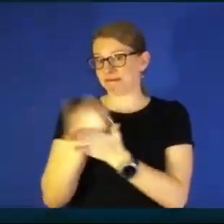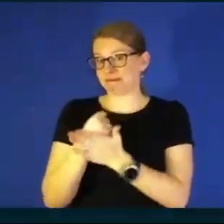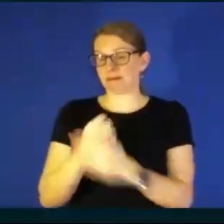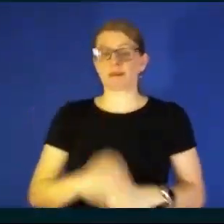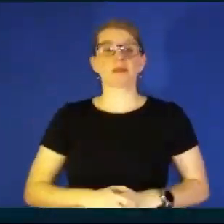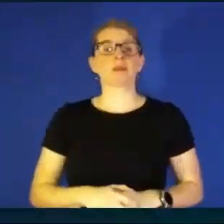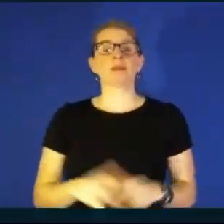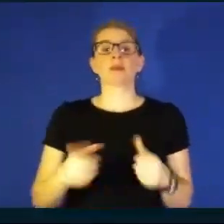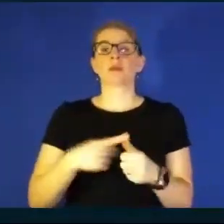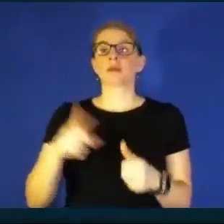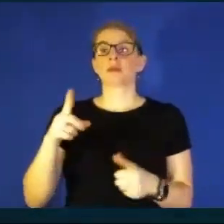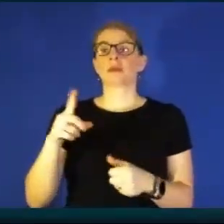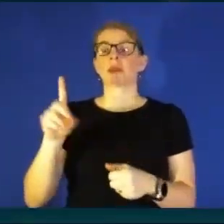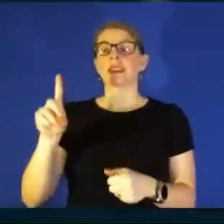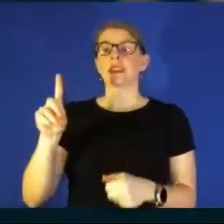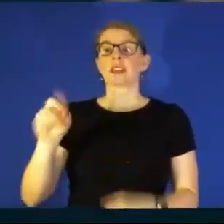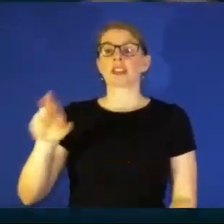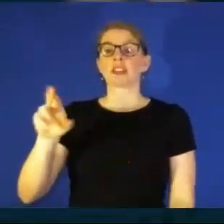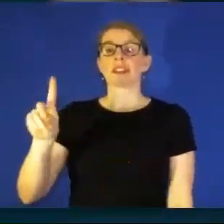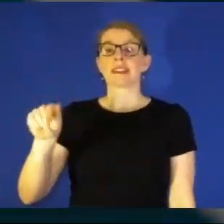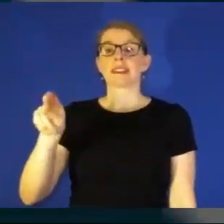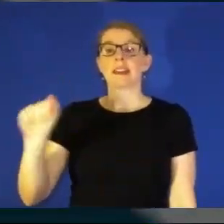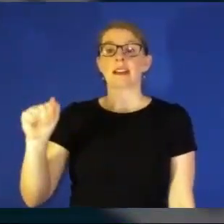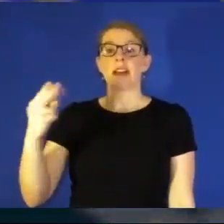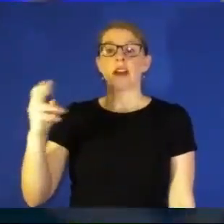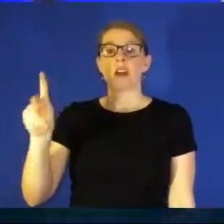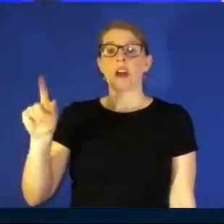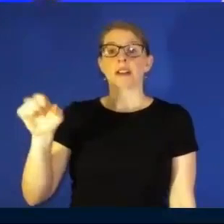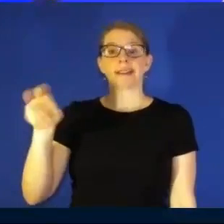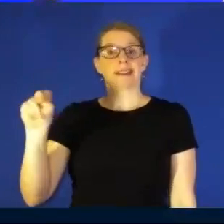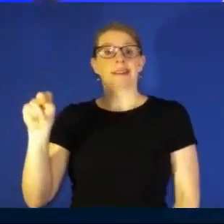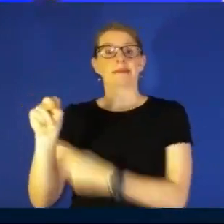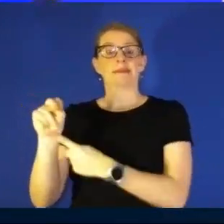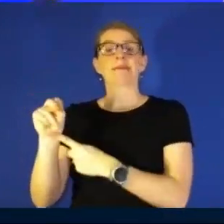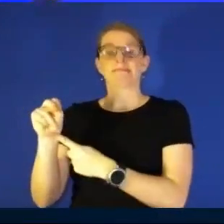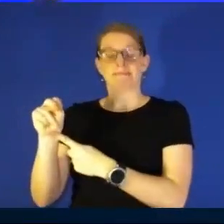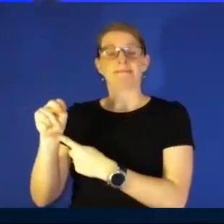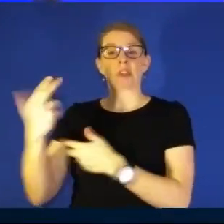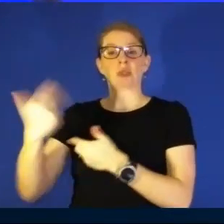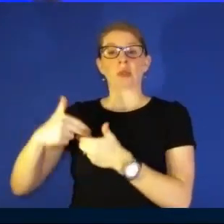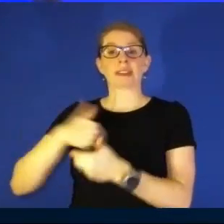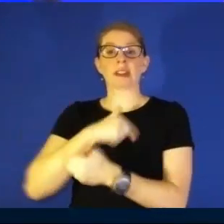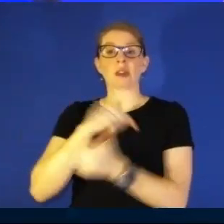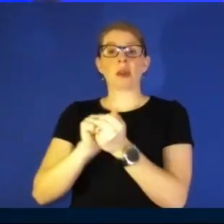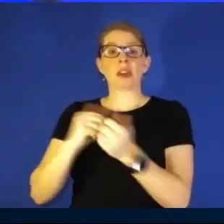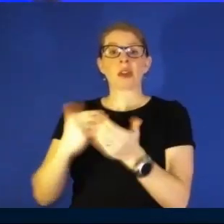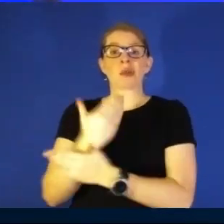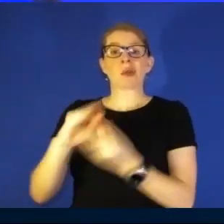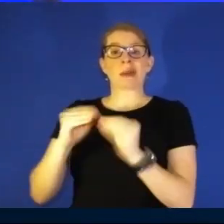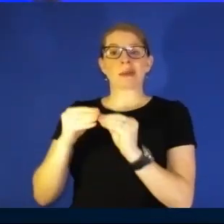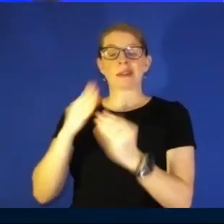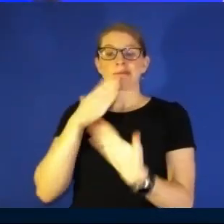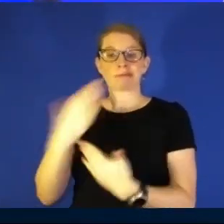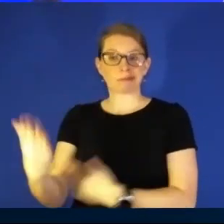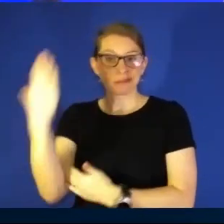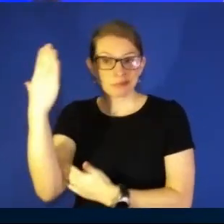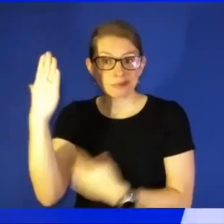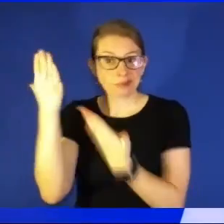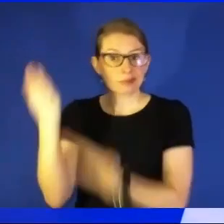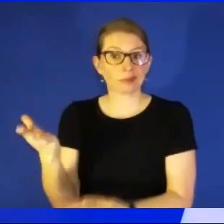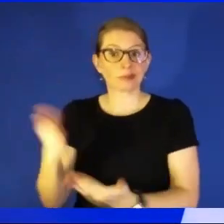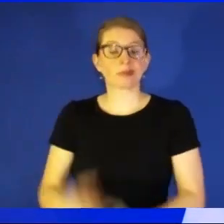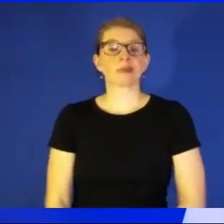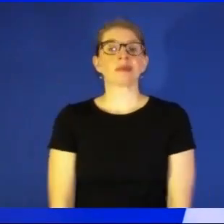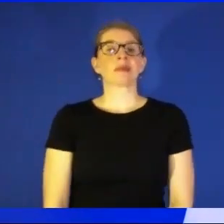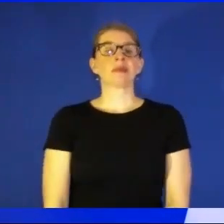Dana Hawkinson, Medical Director of Infection Prevention and Control, joins us with our newest numbers. Good morning, Dr. Hawkinson. Hi. Yeah, the